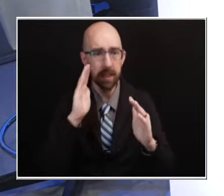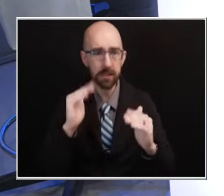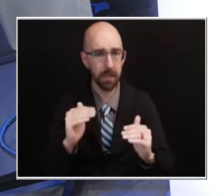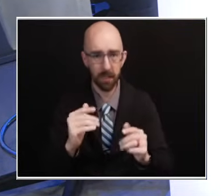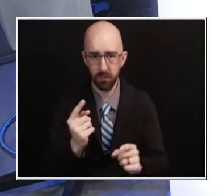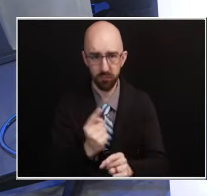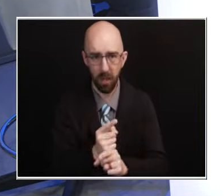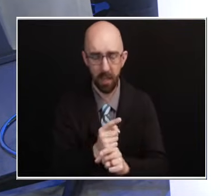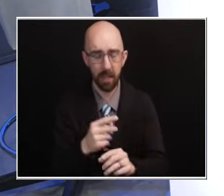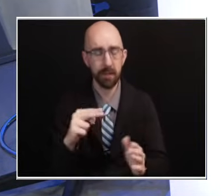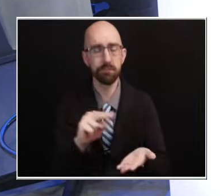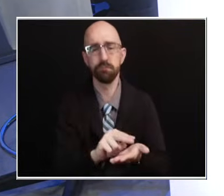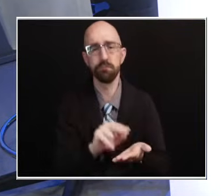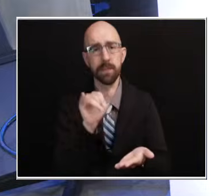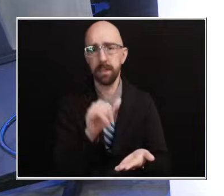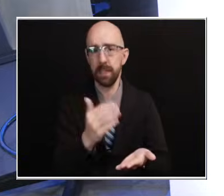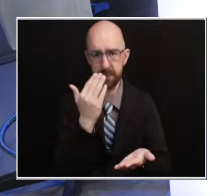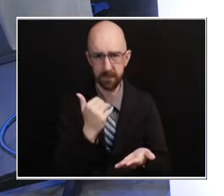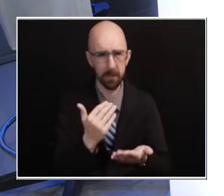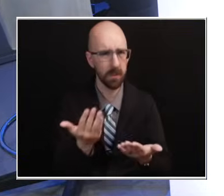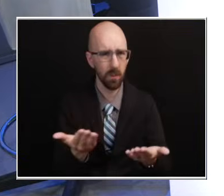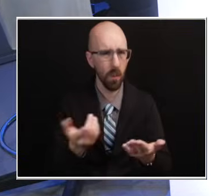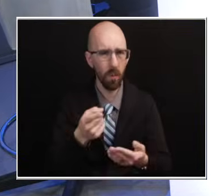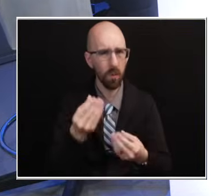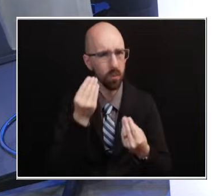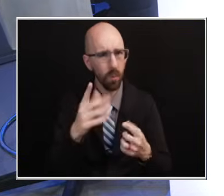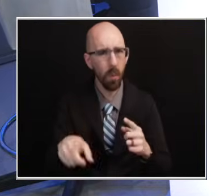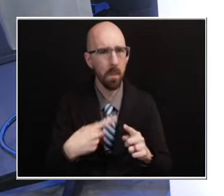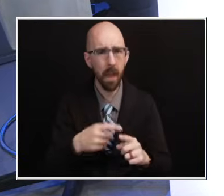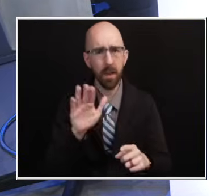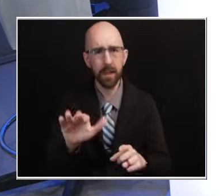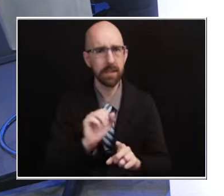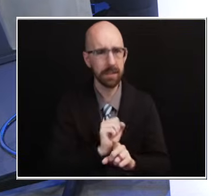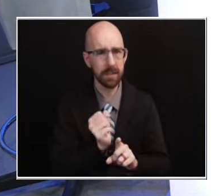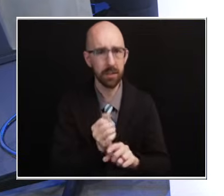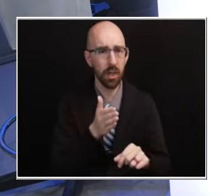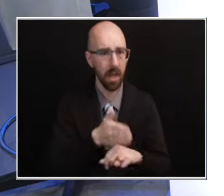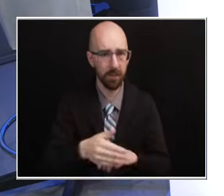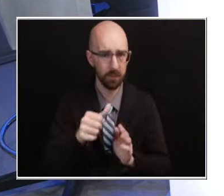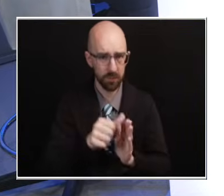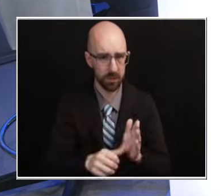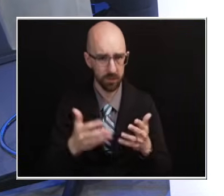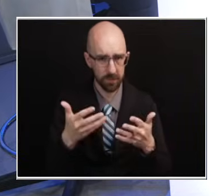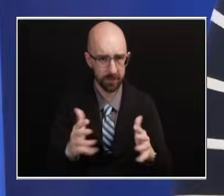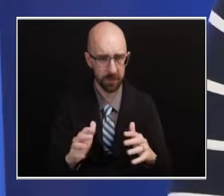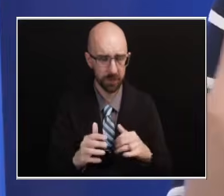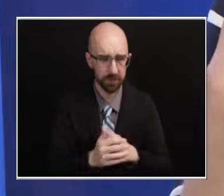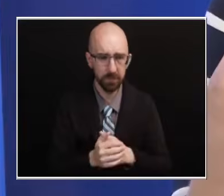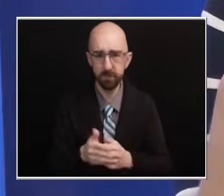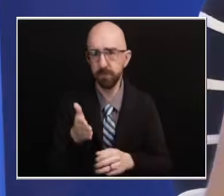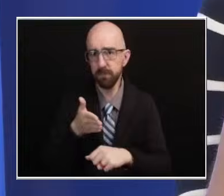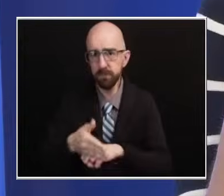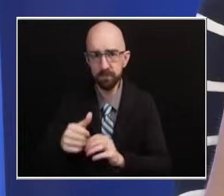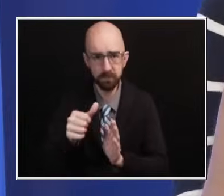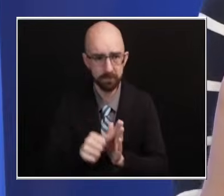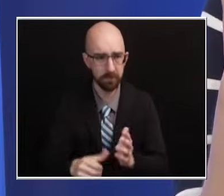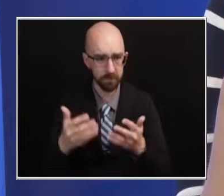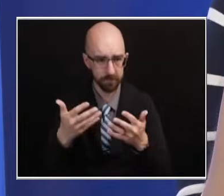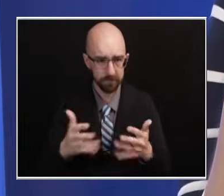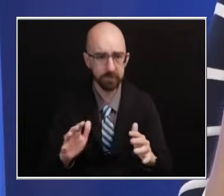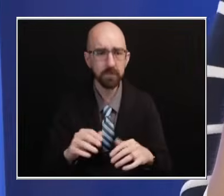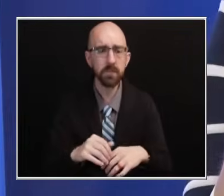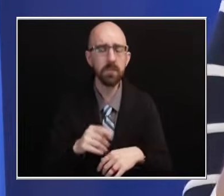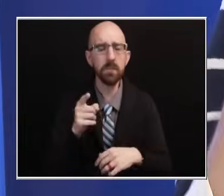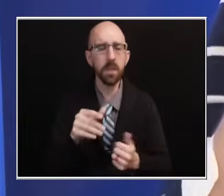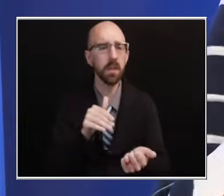Mm-hmm. Lisa, what were you told about Scott's condition after that procedure? Well, after the surgery, the doctor came